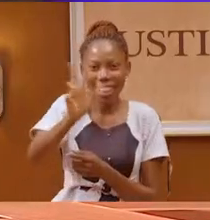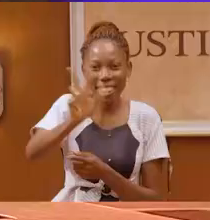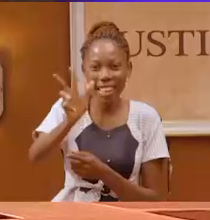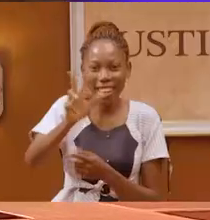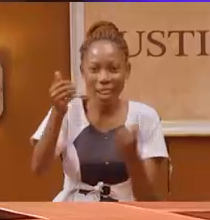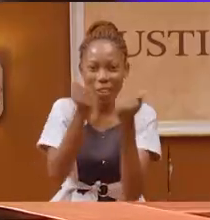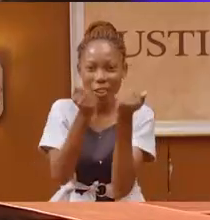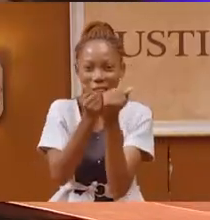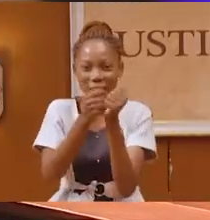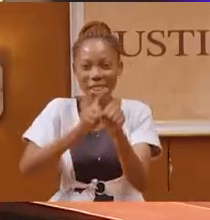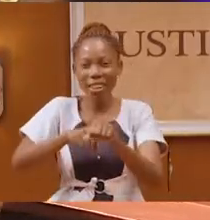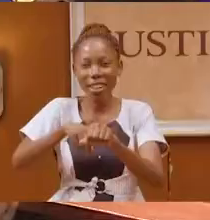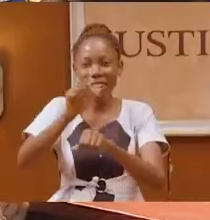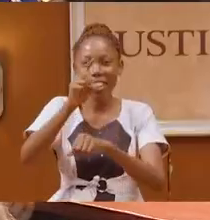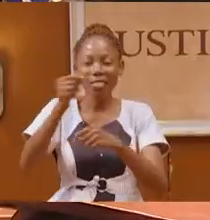Fight.